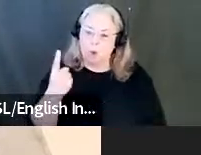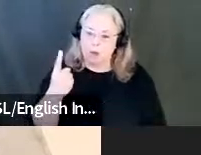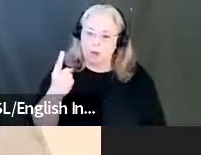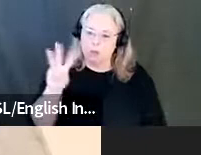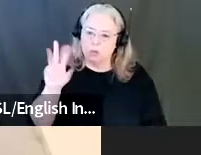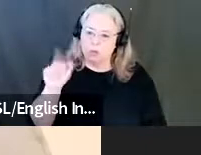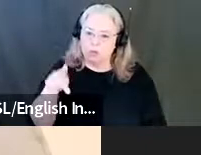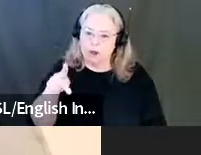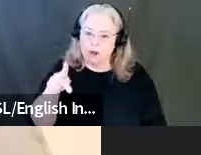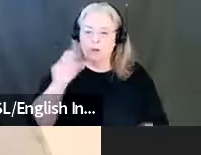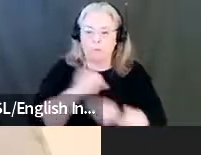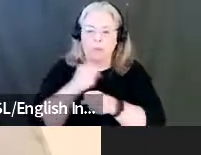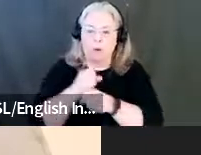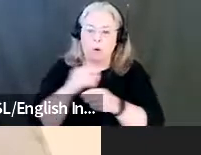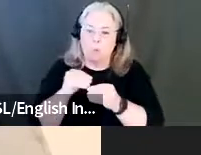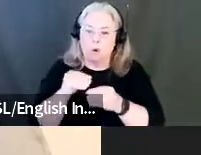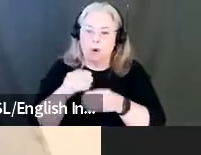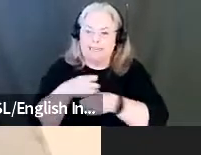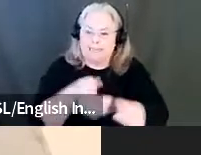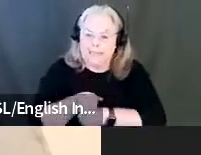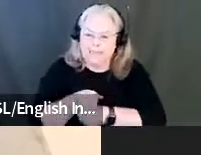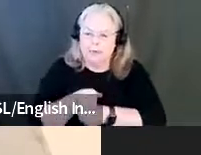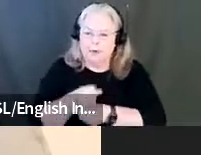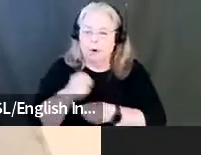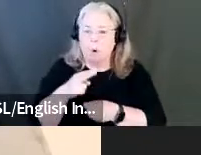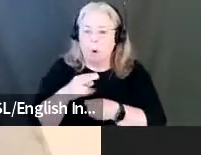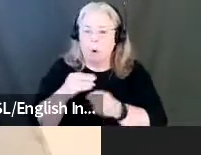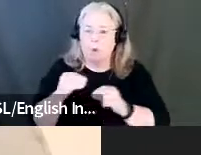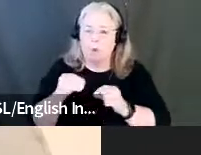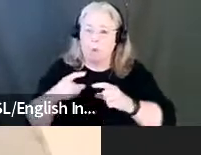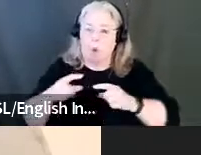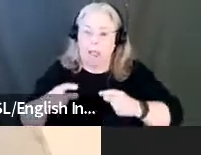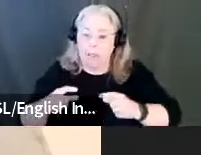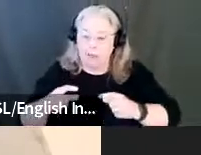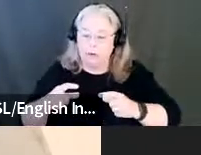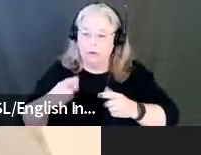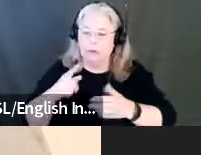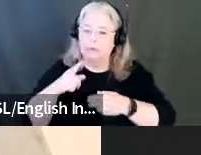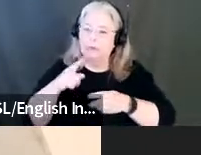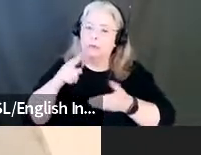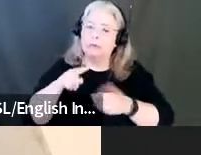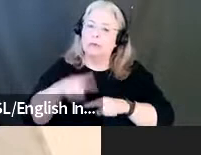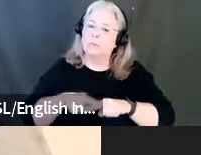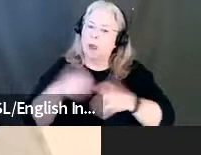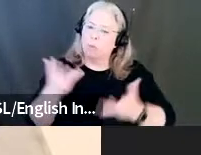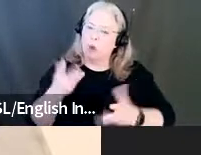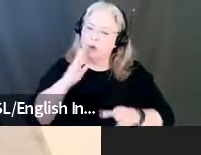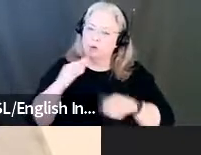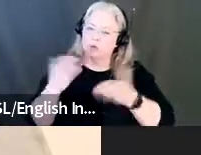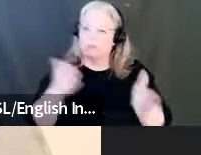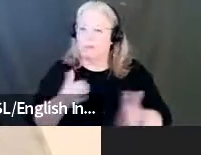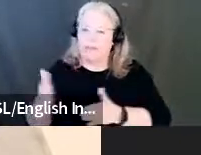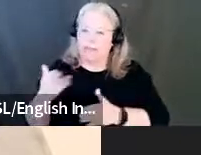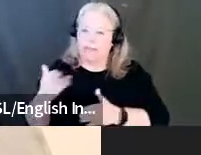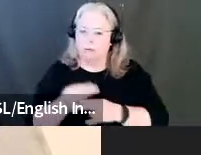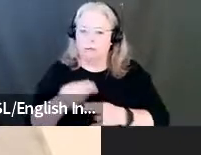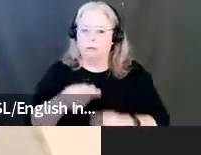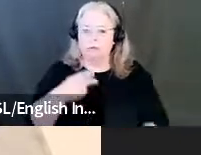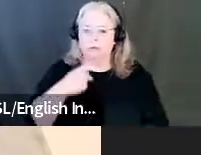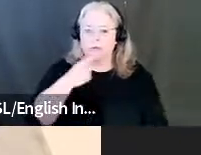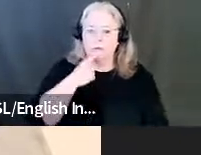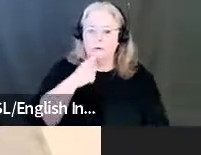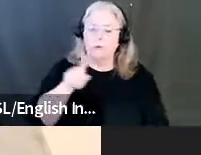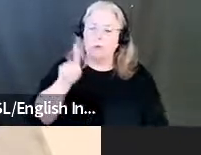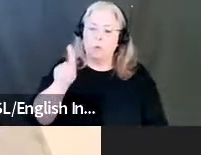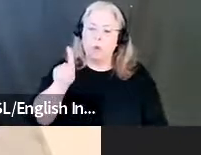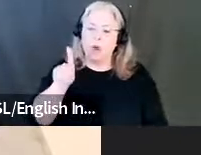tighter or you can make it wider depending upon what you're putting in there. Now that one inch D-ring, so